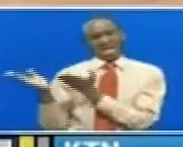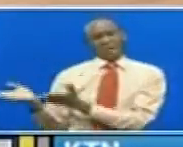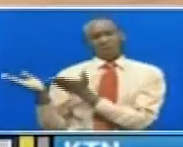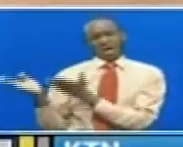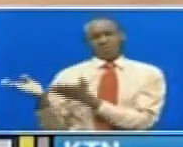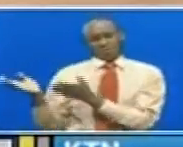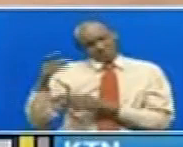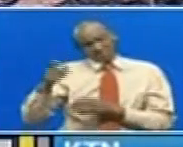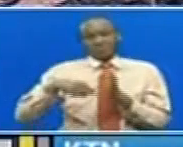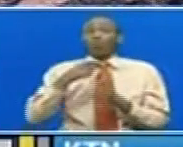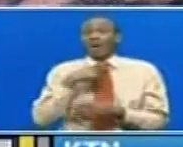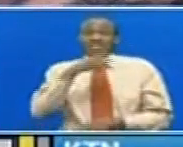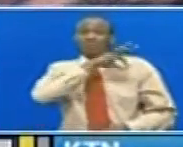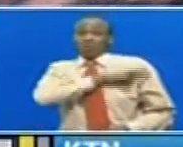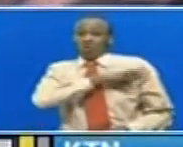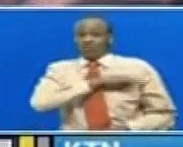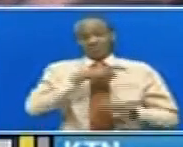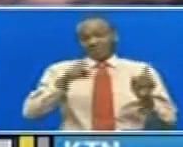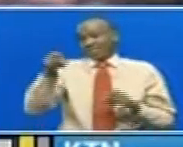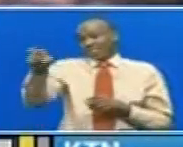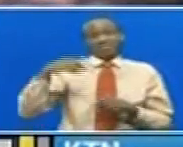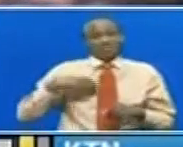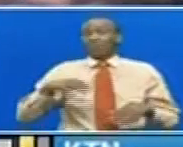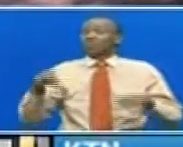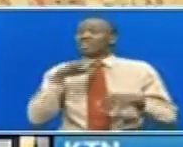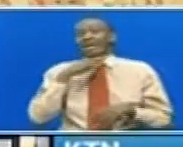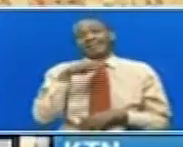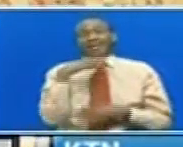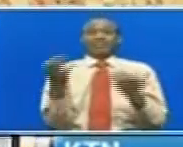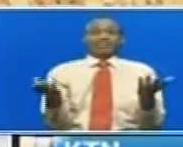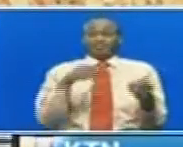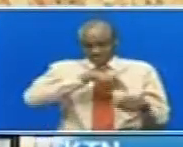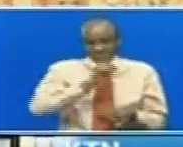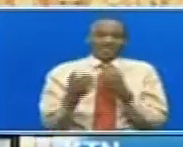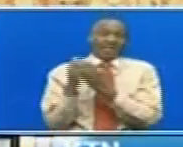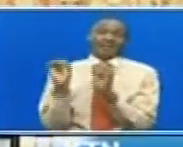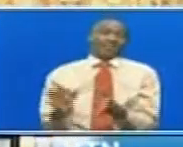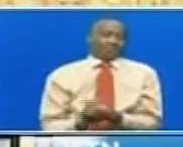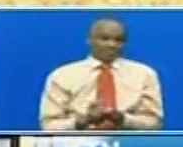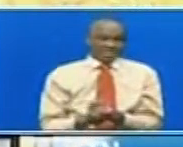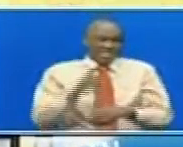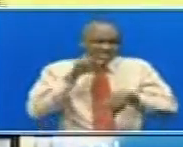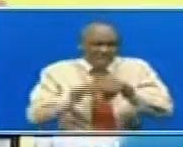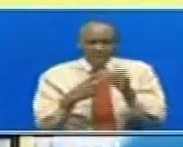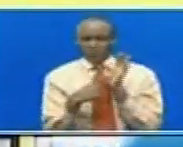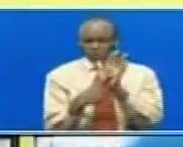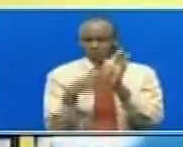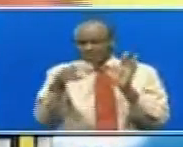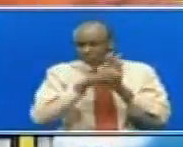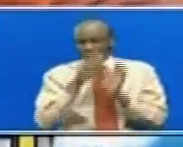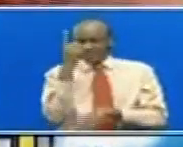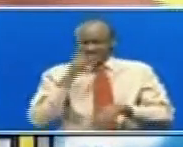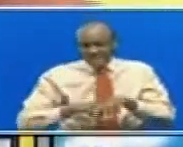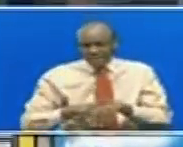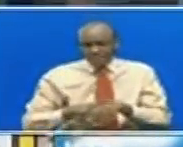which chose to make profits at the expense of the lives of locals. A day after the expose first aired, more